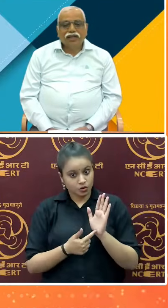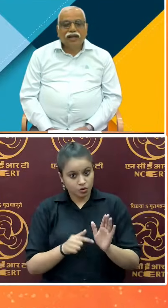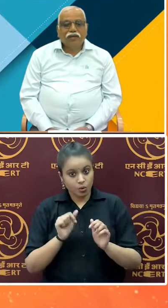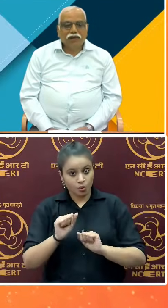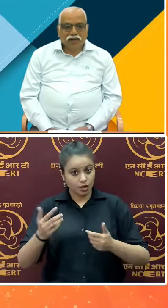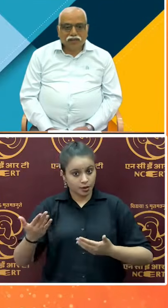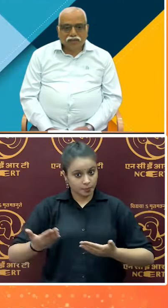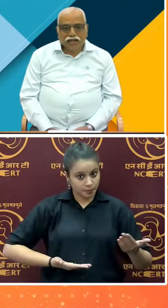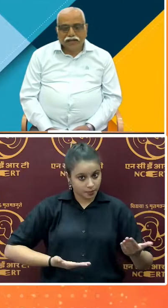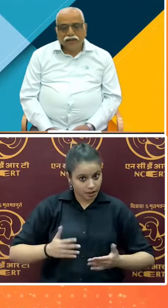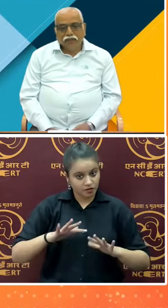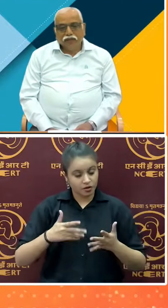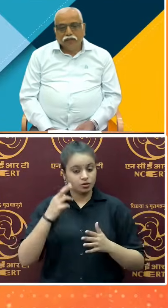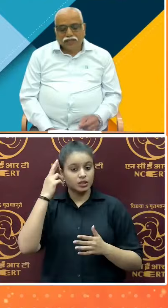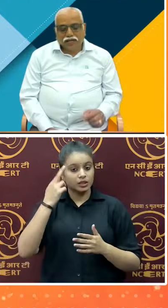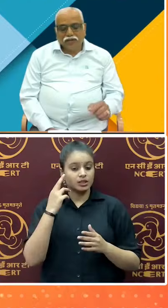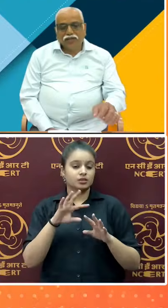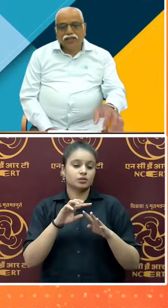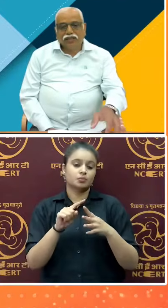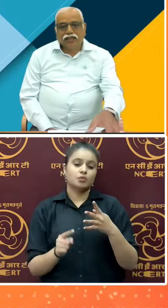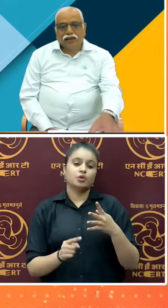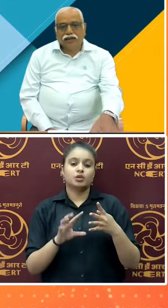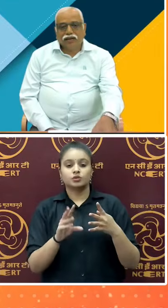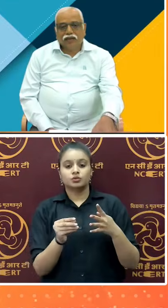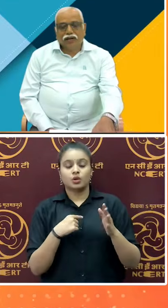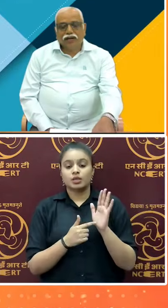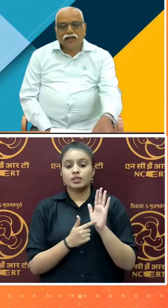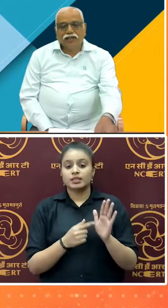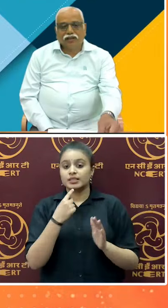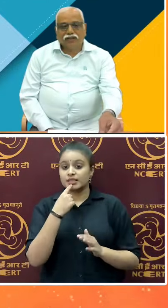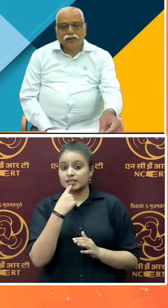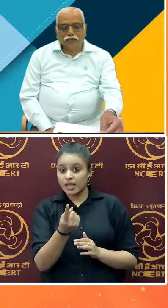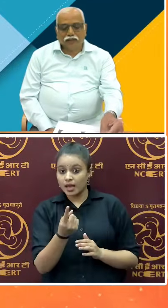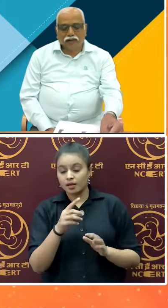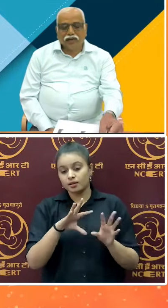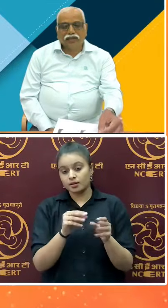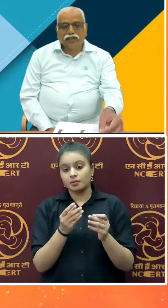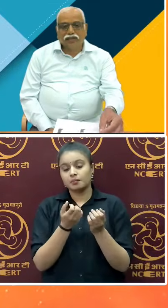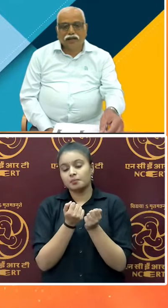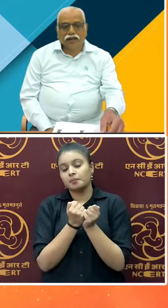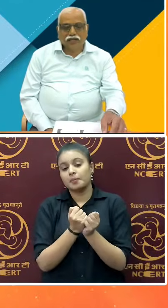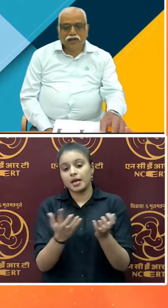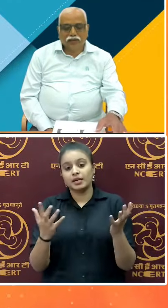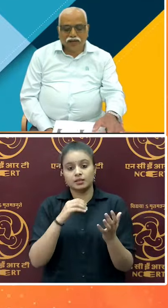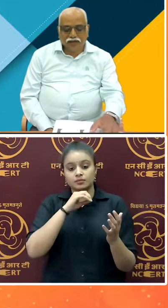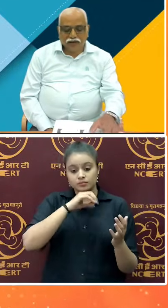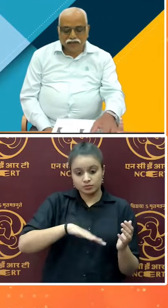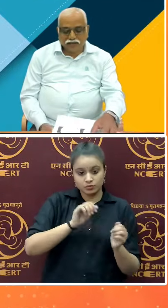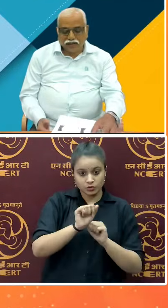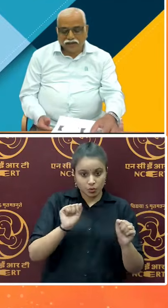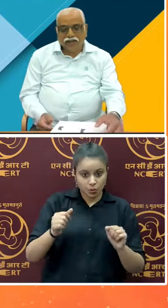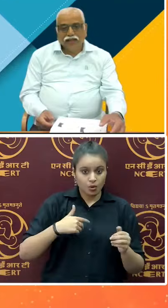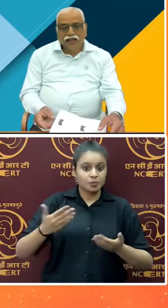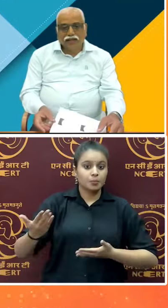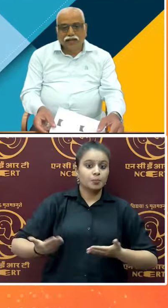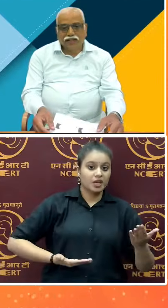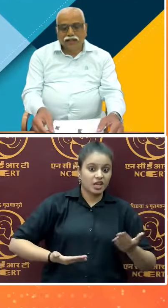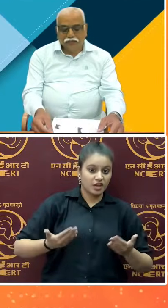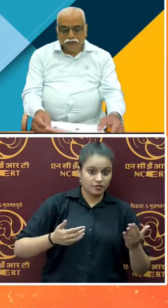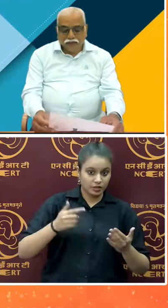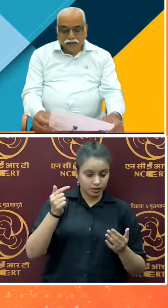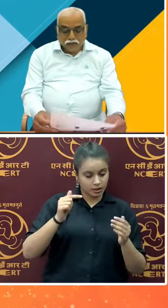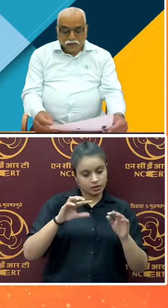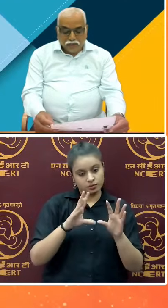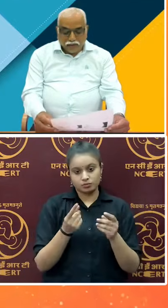behaviors. And because of that, we try to see there are varieties of adolescents behavioral disorders that are